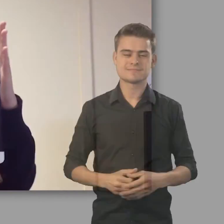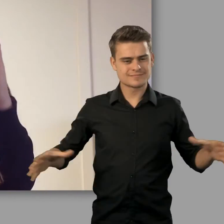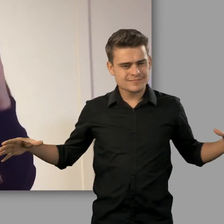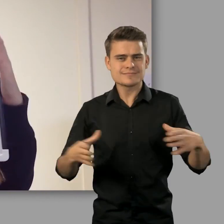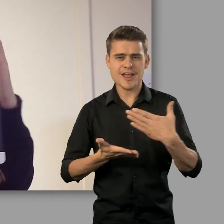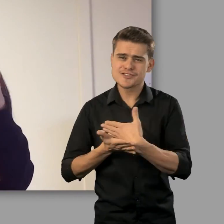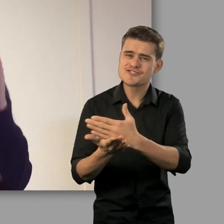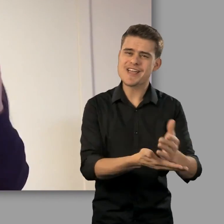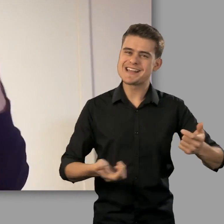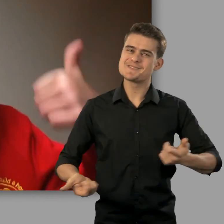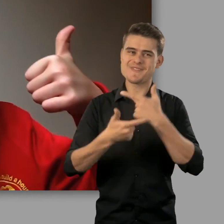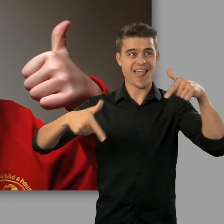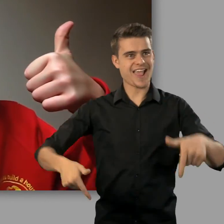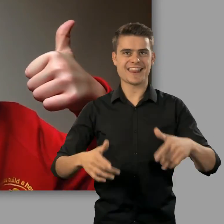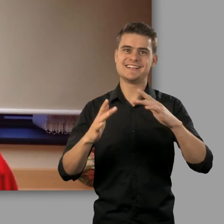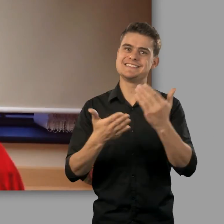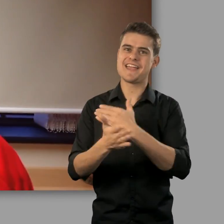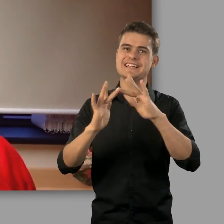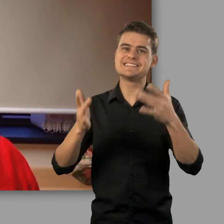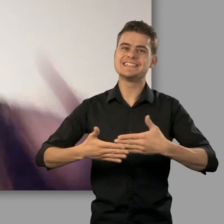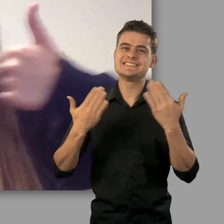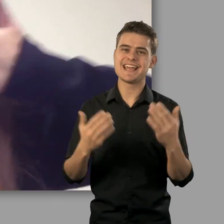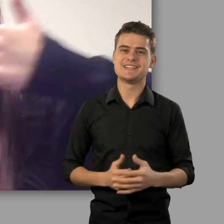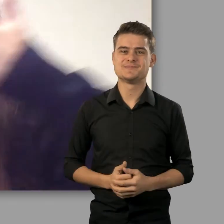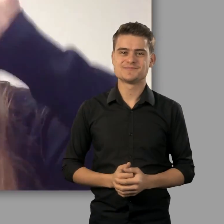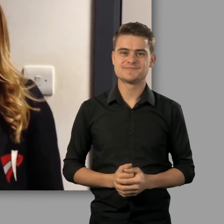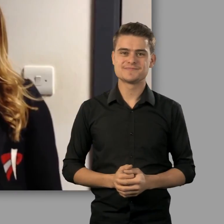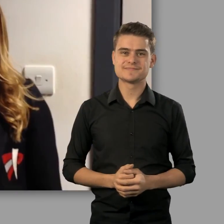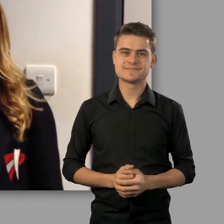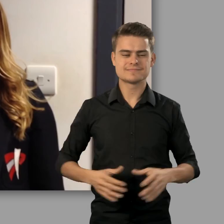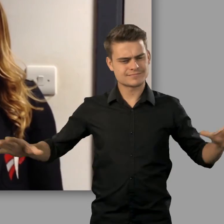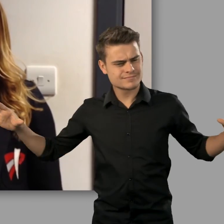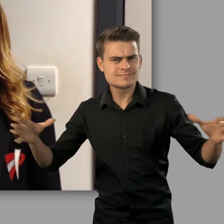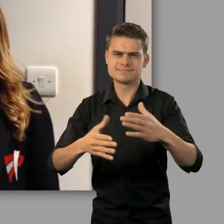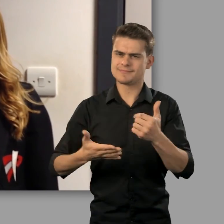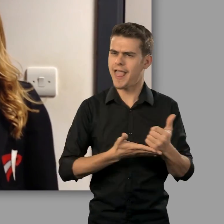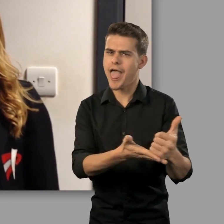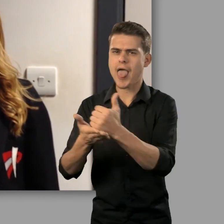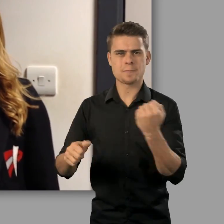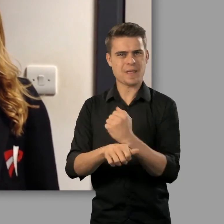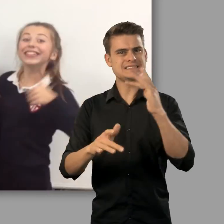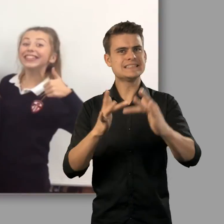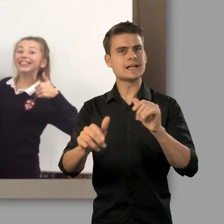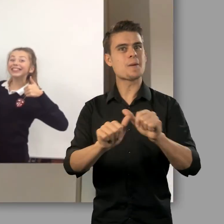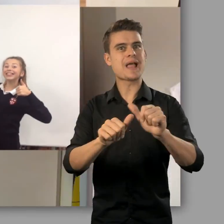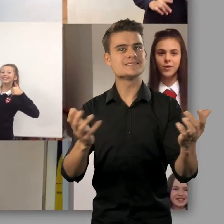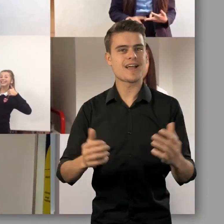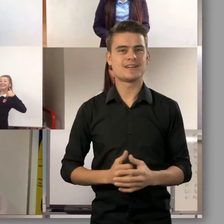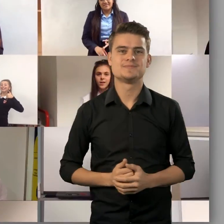Share a smile and safer internet day. Let's create a better internet together.